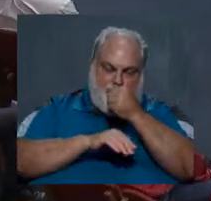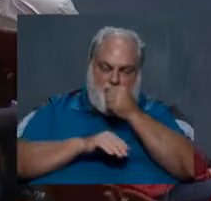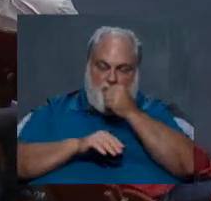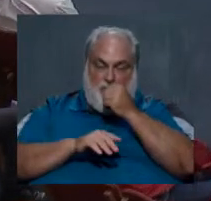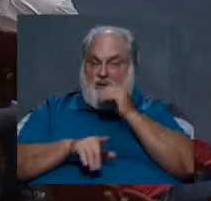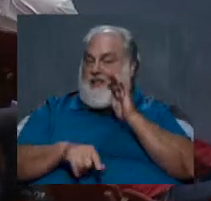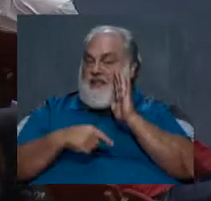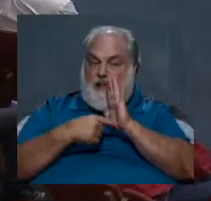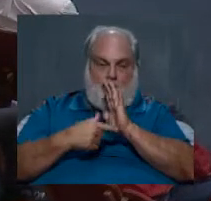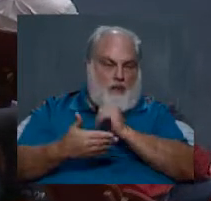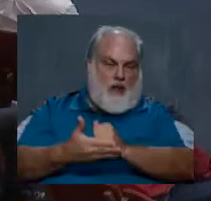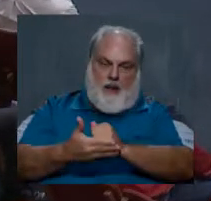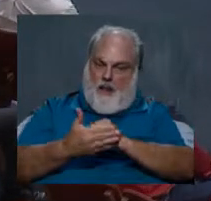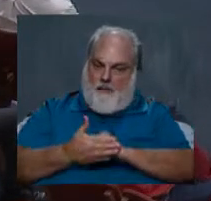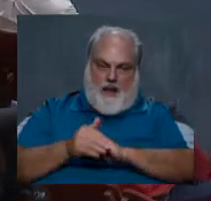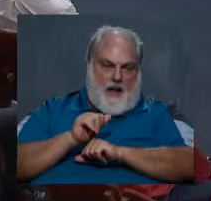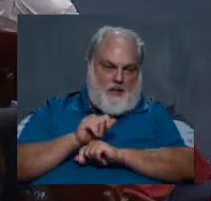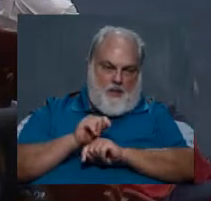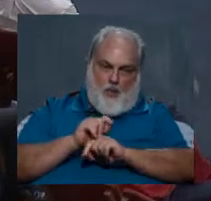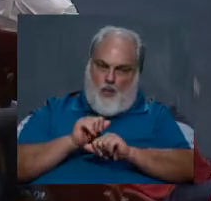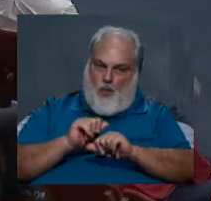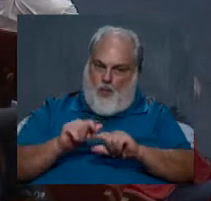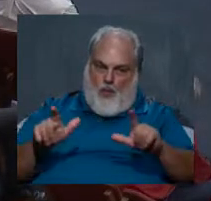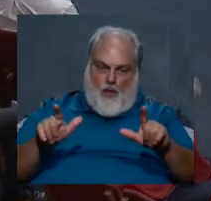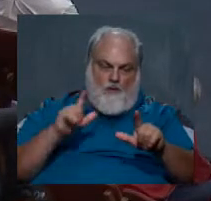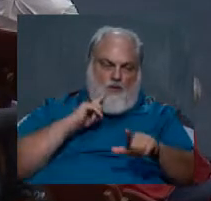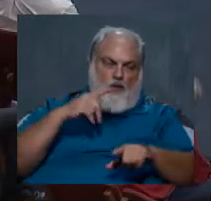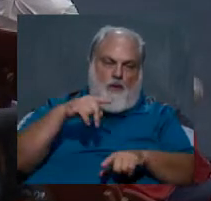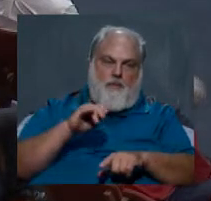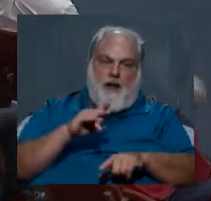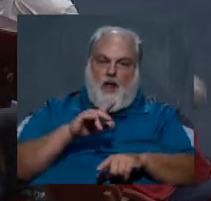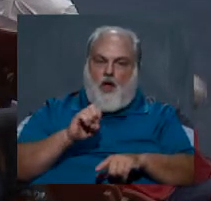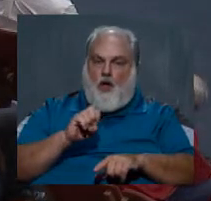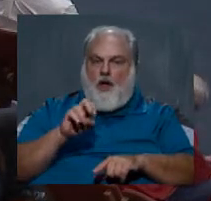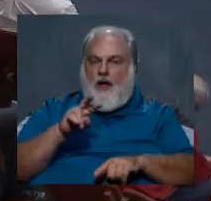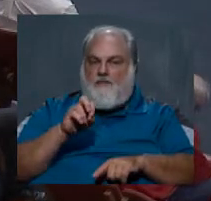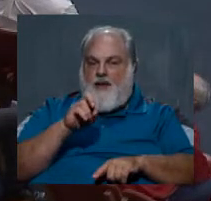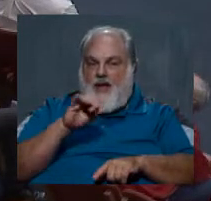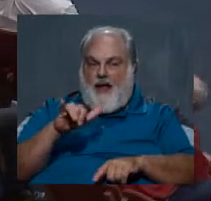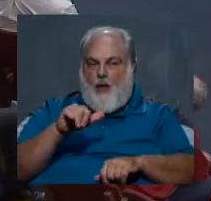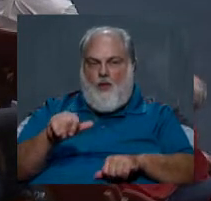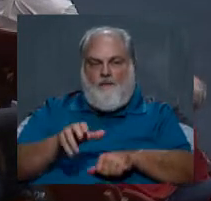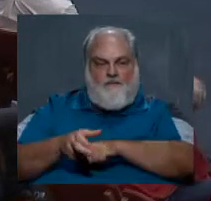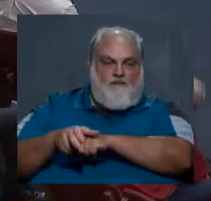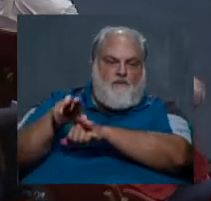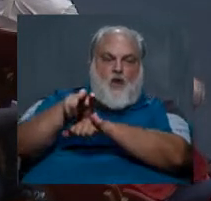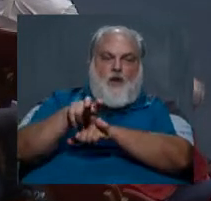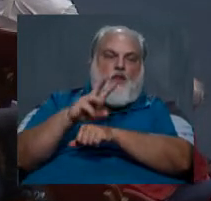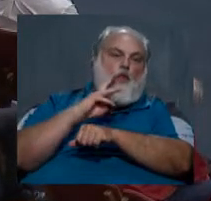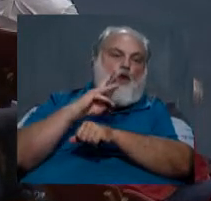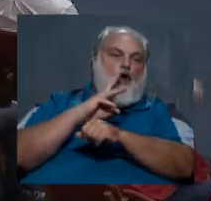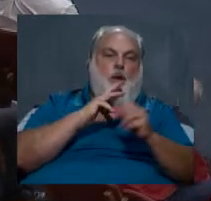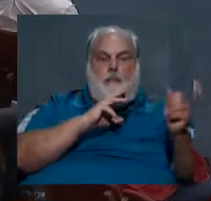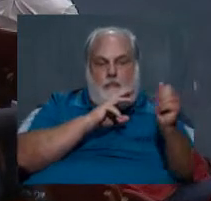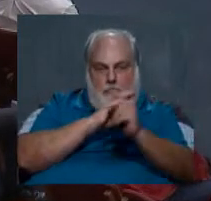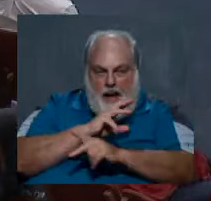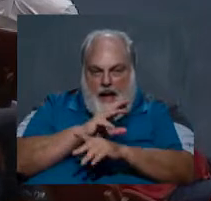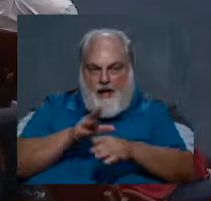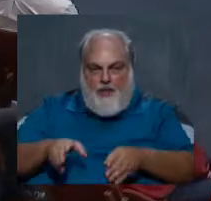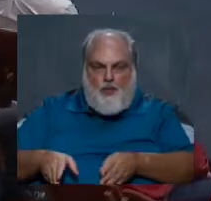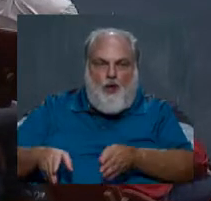will not do any good for Pinnacle Valley Road at all. It will throw water back on Pinnacle Valley